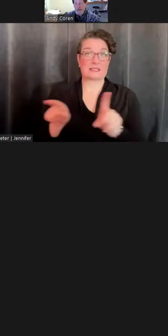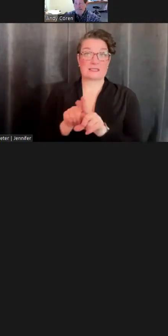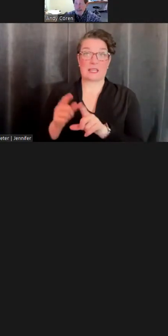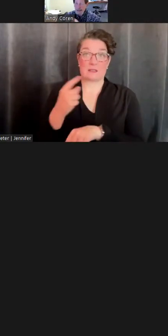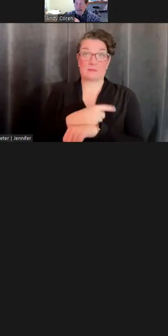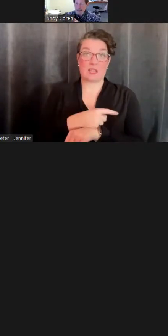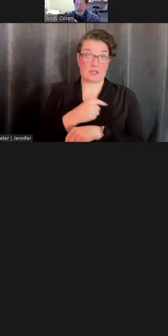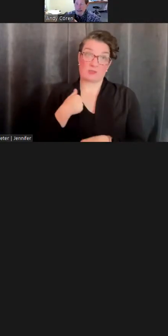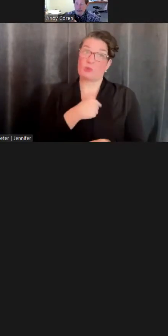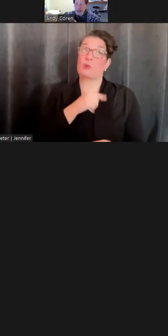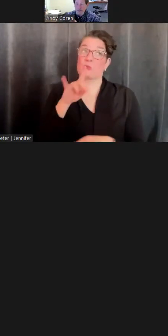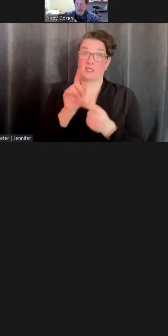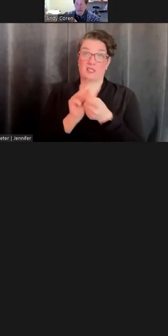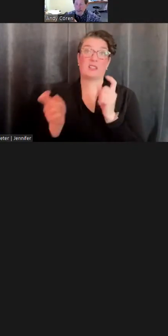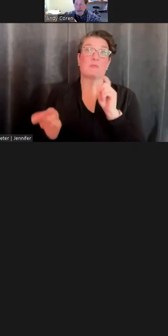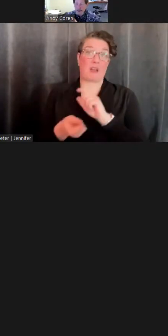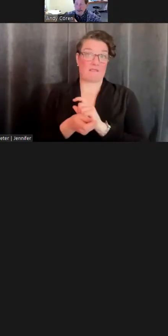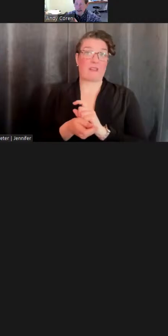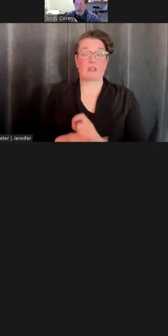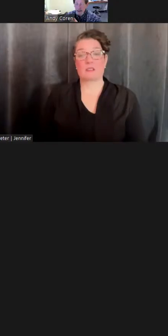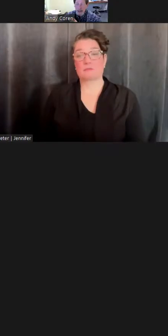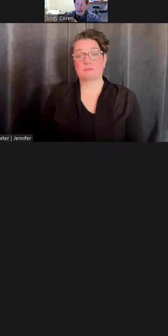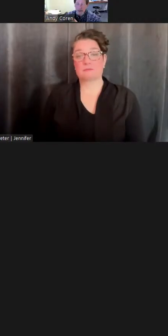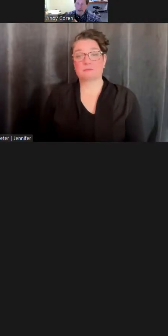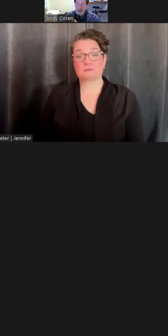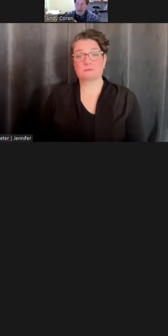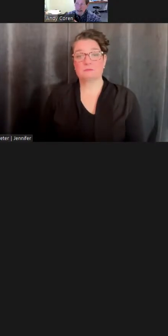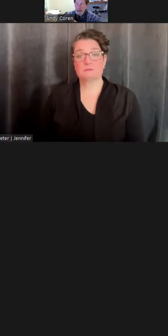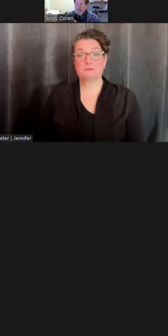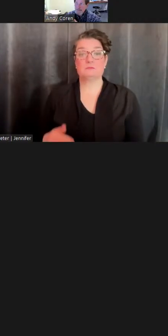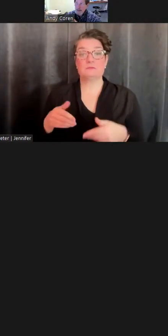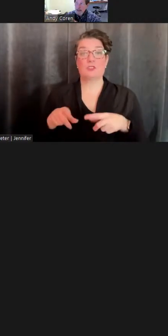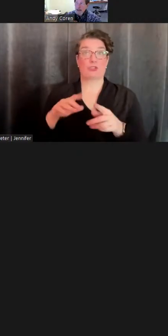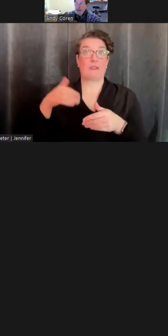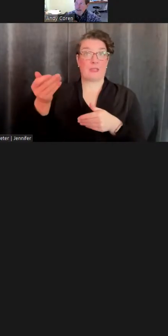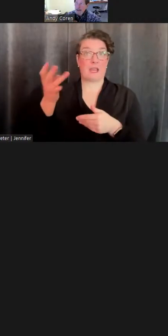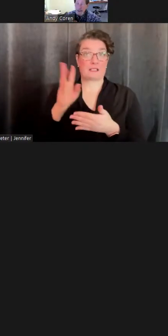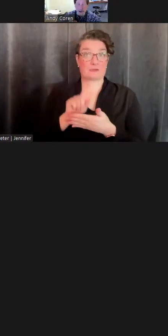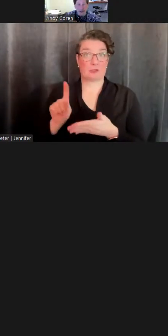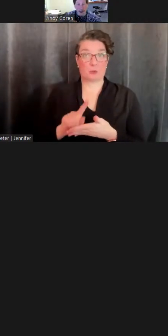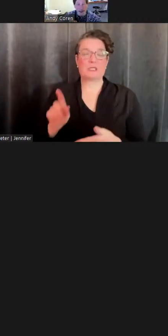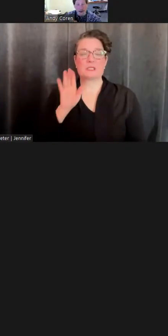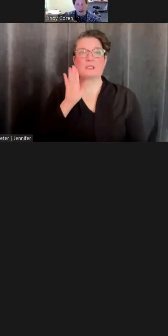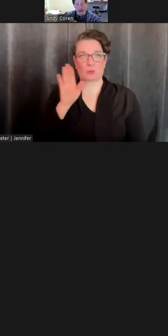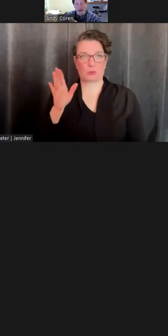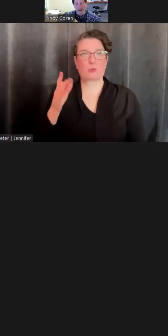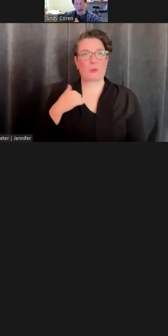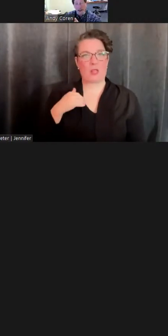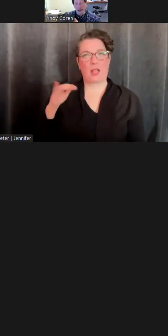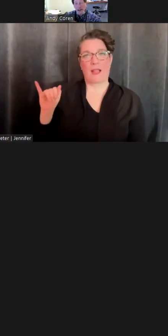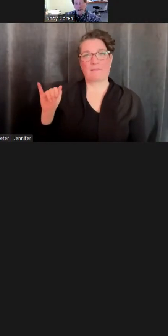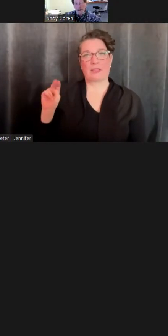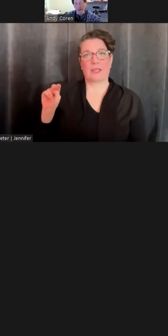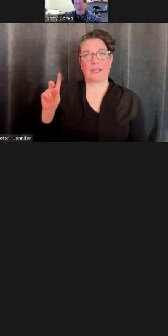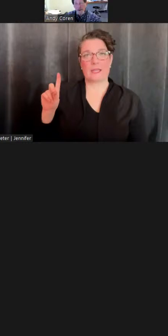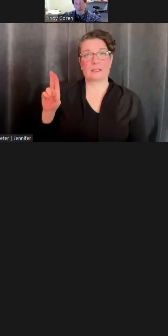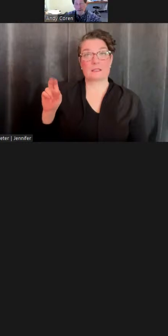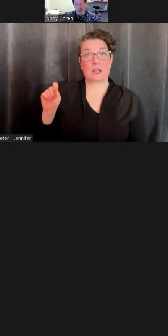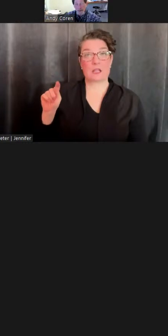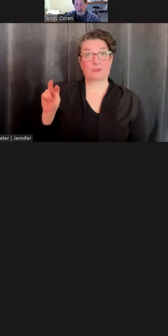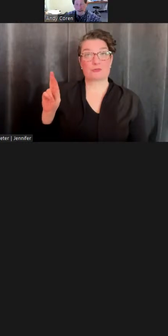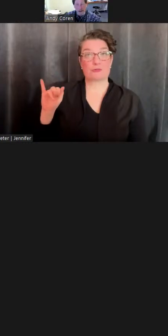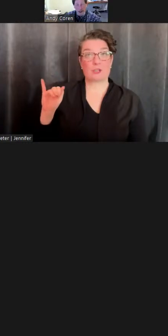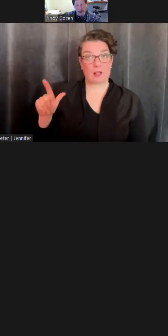modifications. And in the next couple of weeks, we're going to have an industrial hygienist, someone